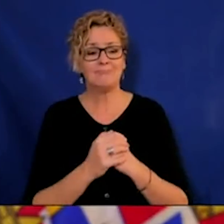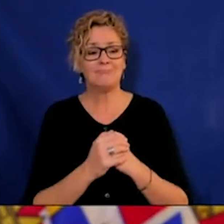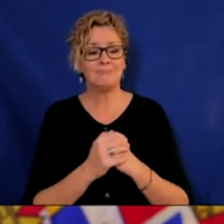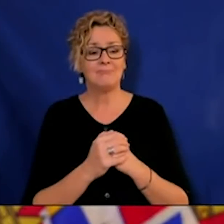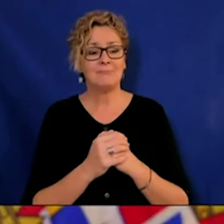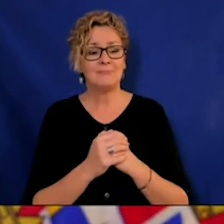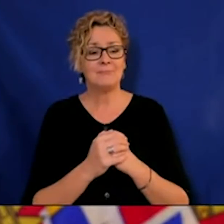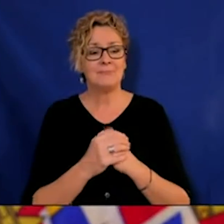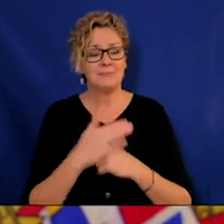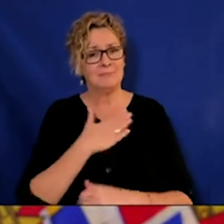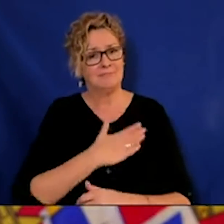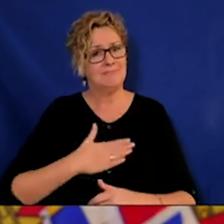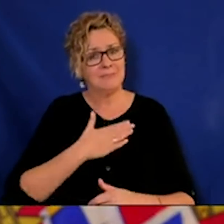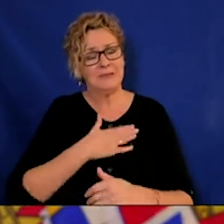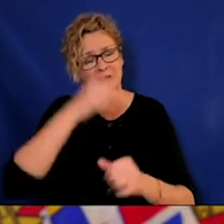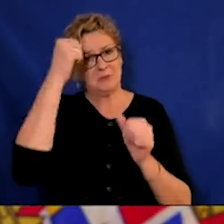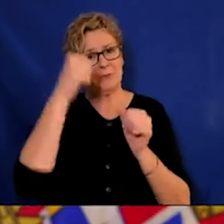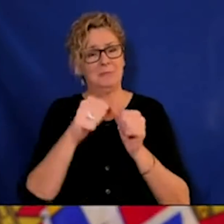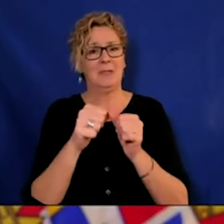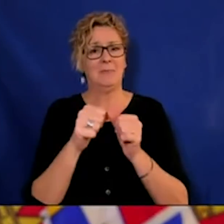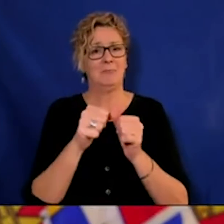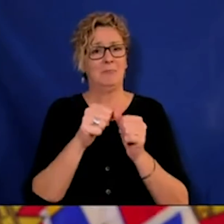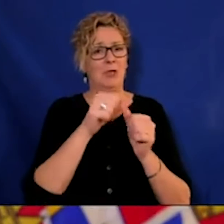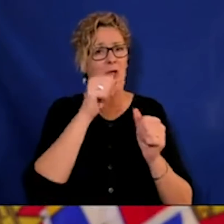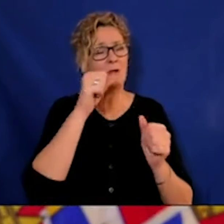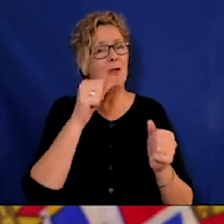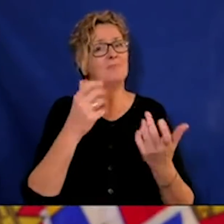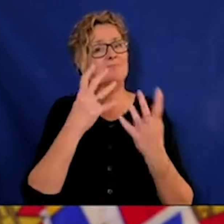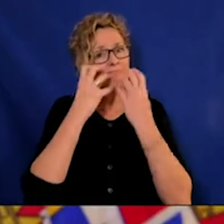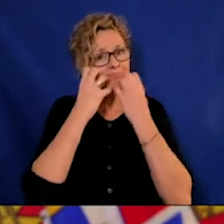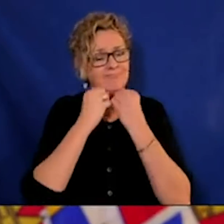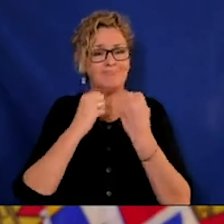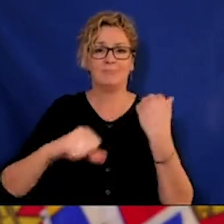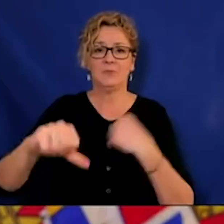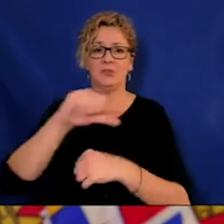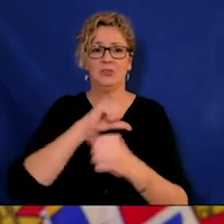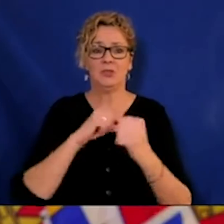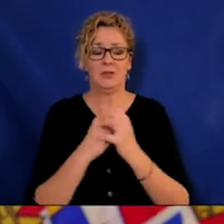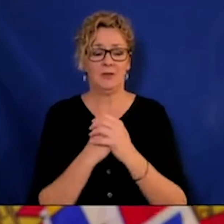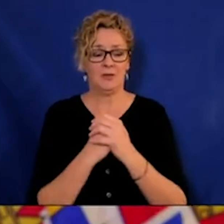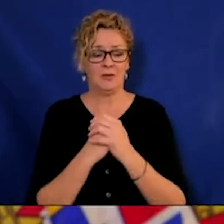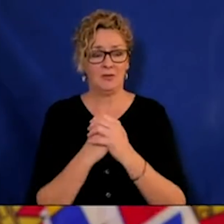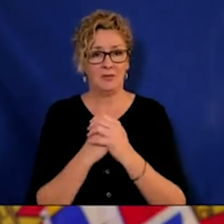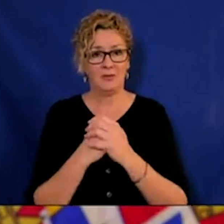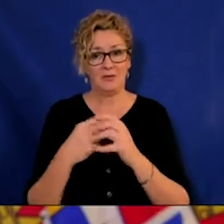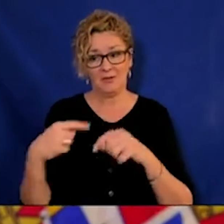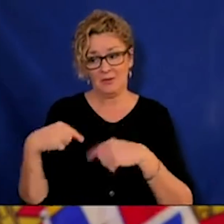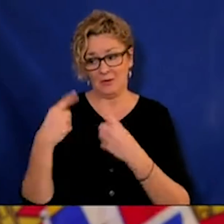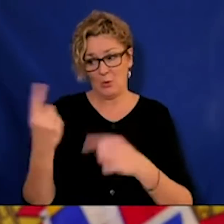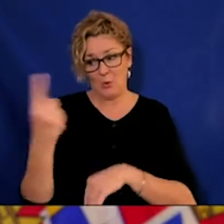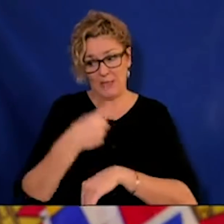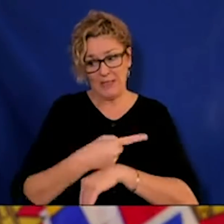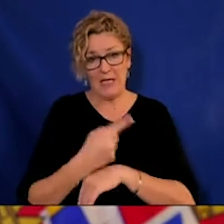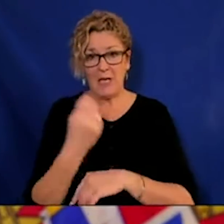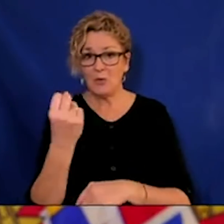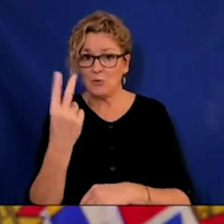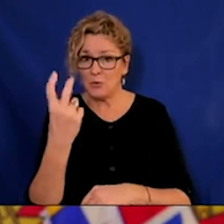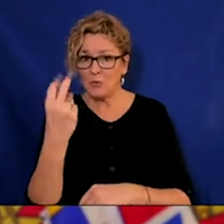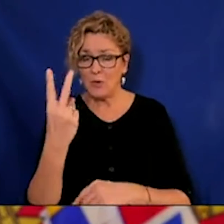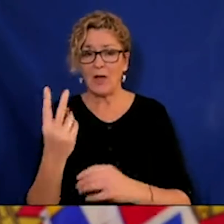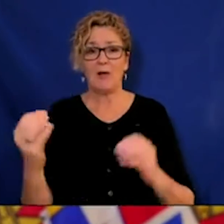move quickly between us, and it takes lives. Another 12 families have been affected